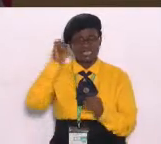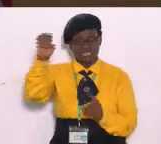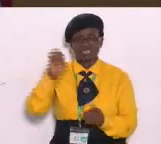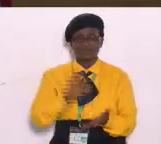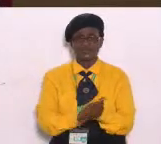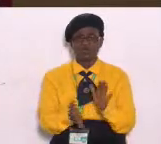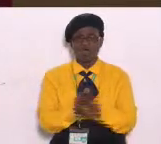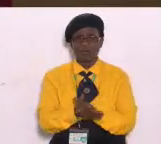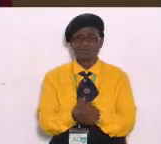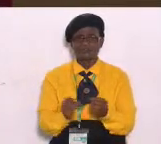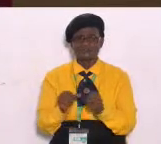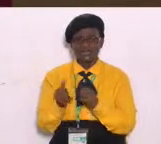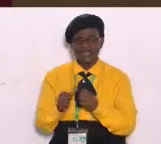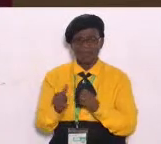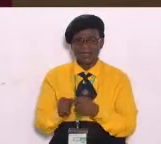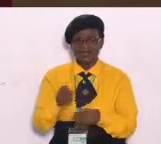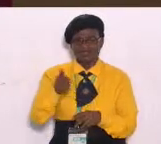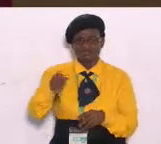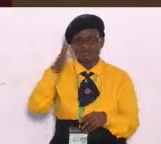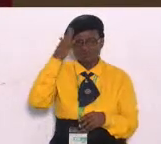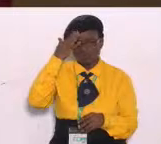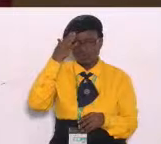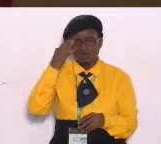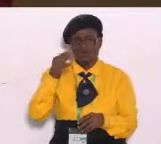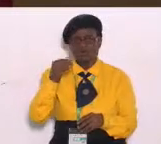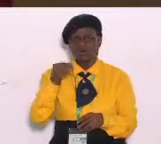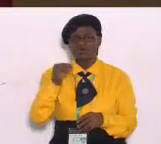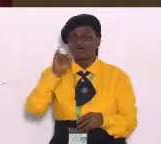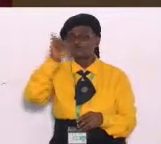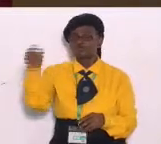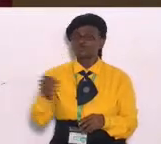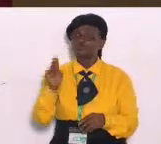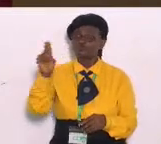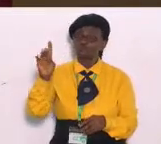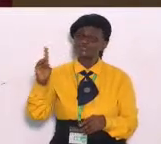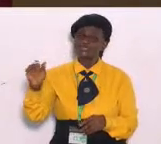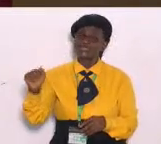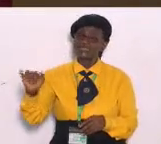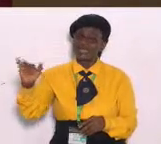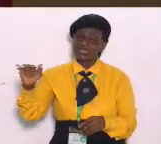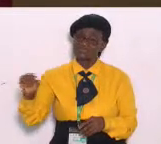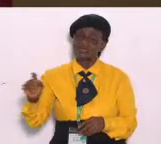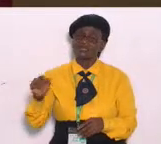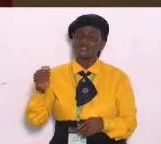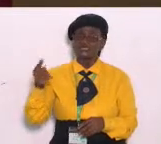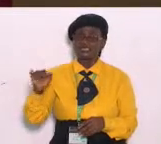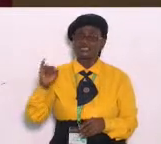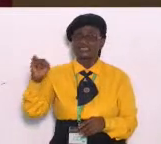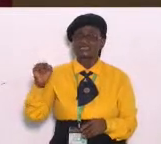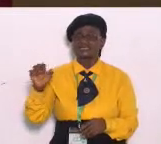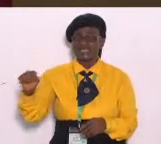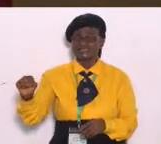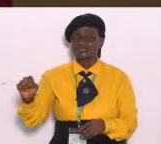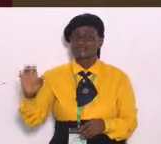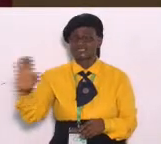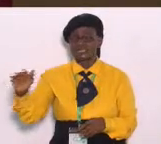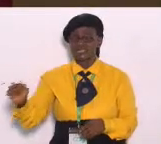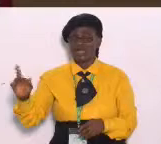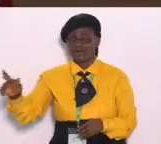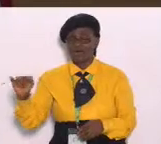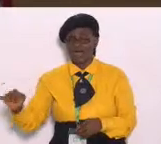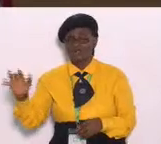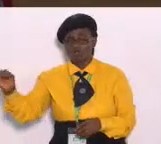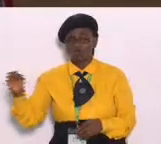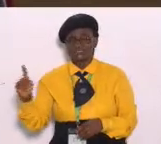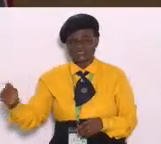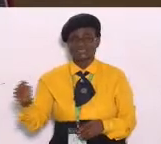You know Judas Iscariot? The devil called him.